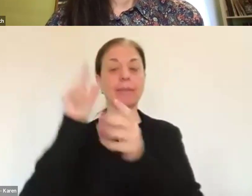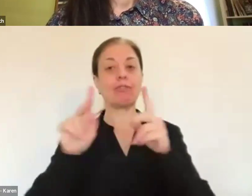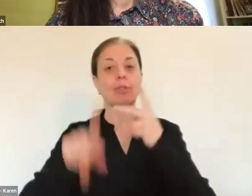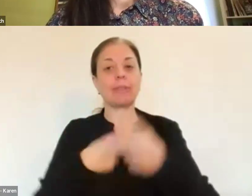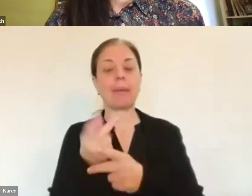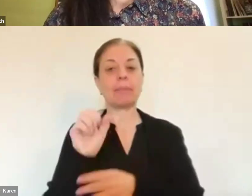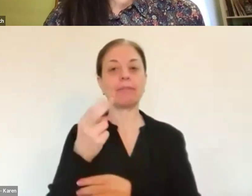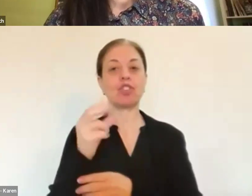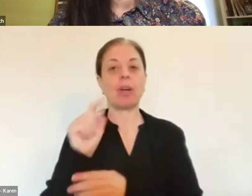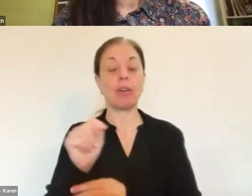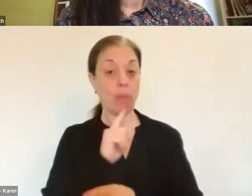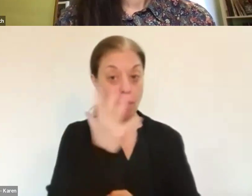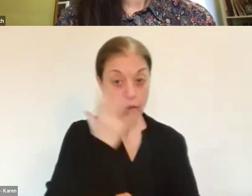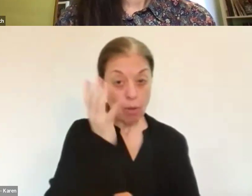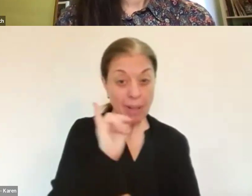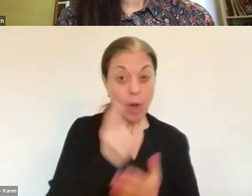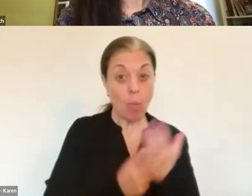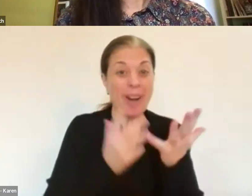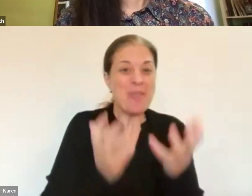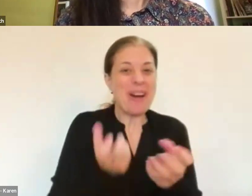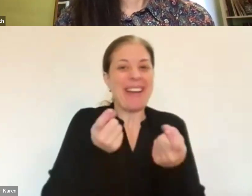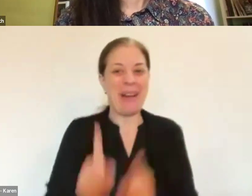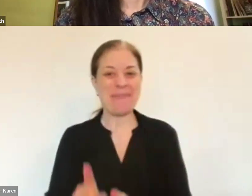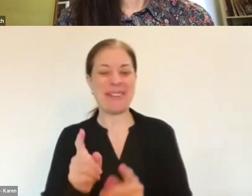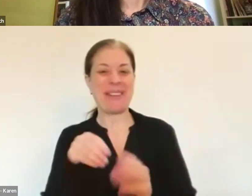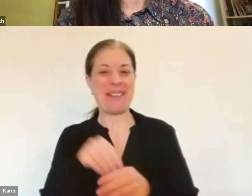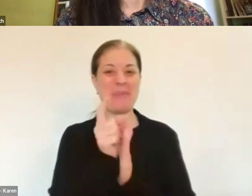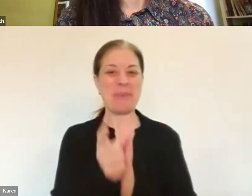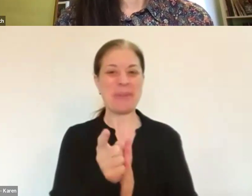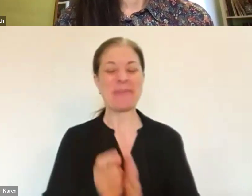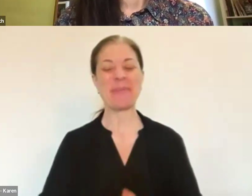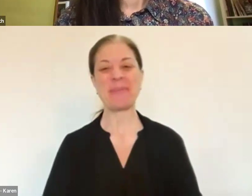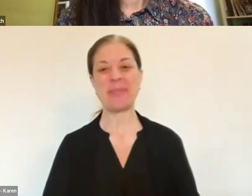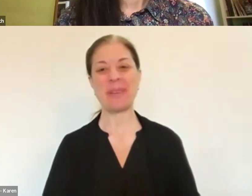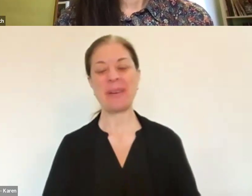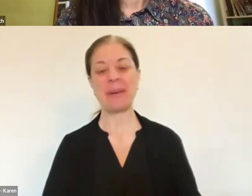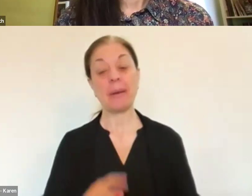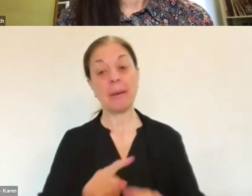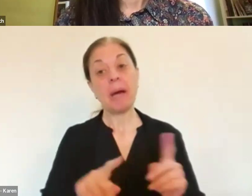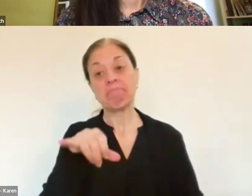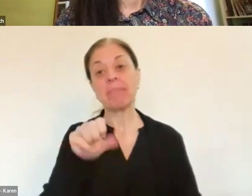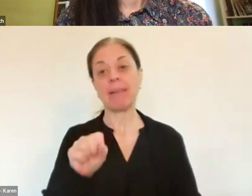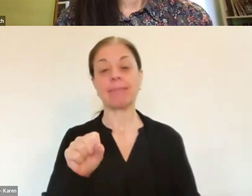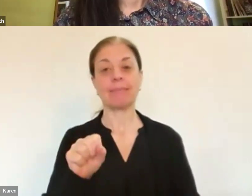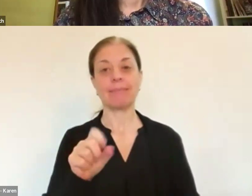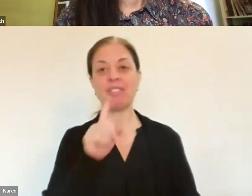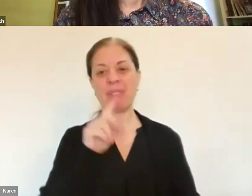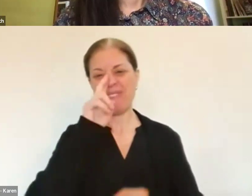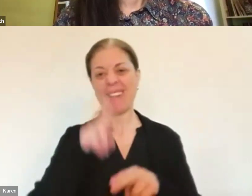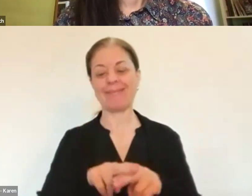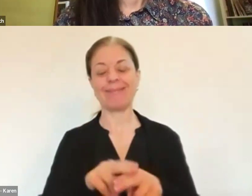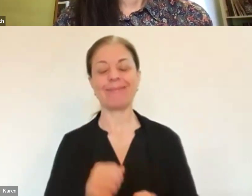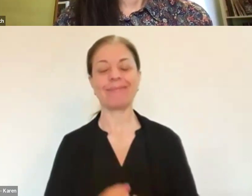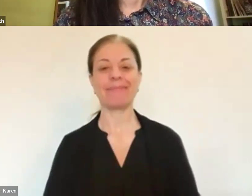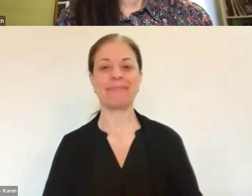what does this actually look like what I want to have happen in this moment? But yeah, it was just really fun.